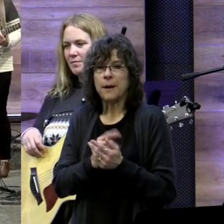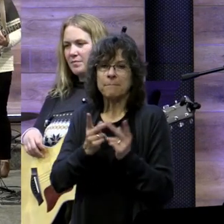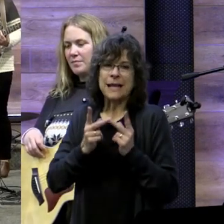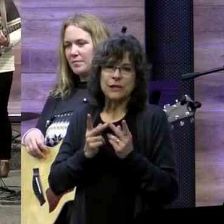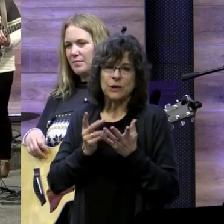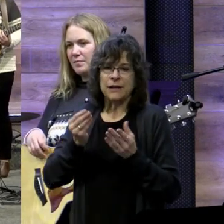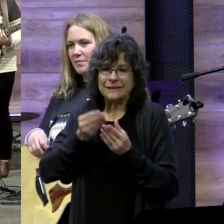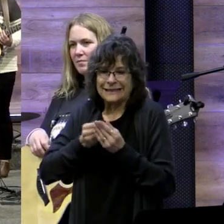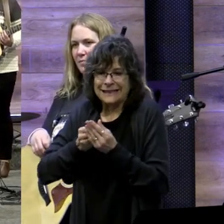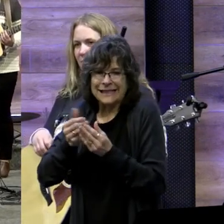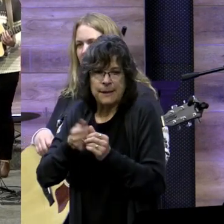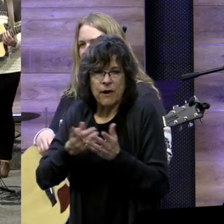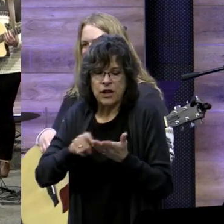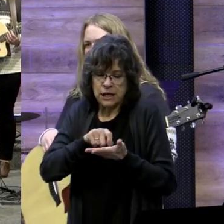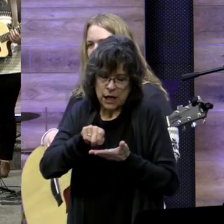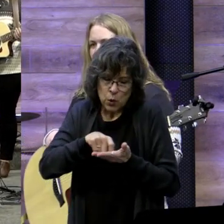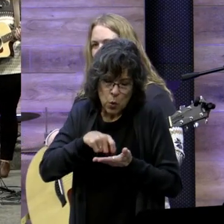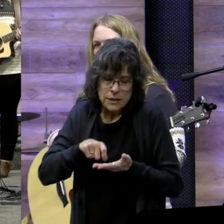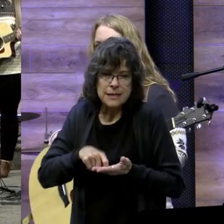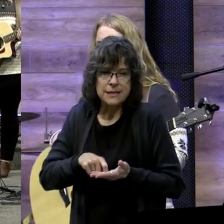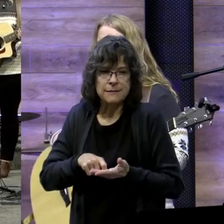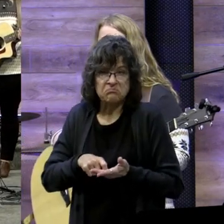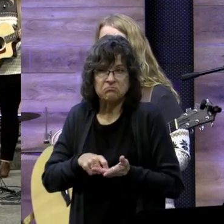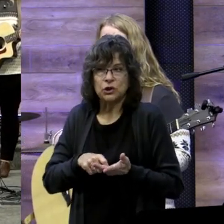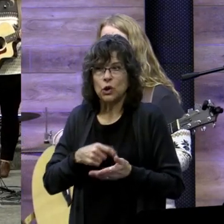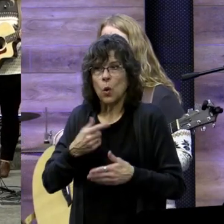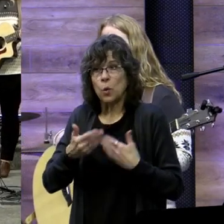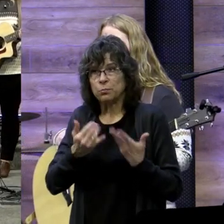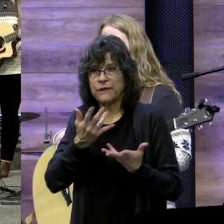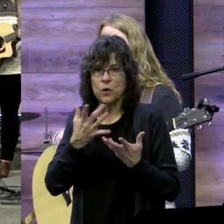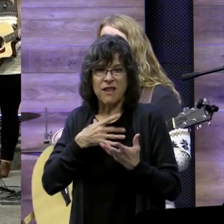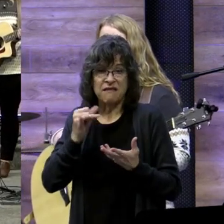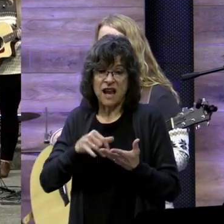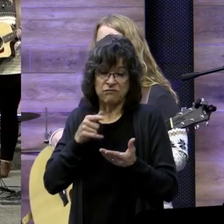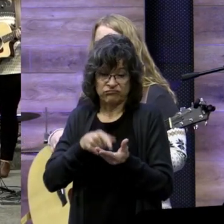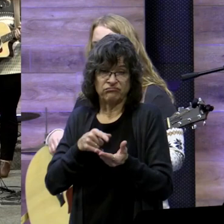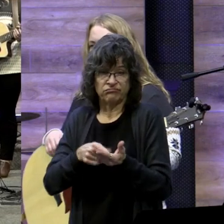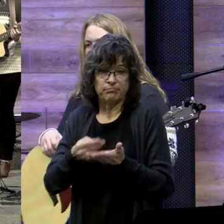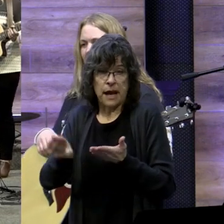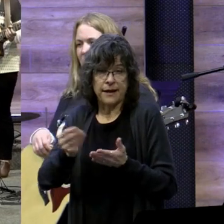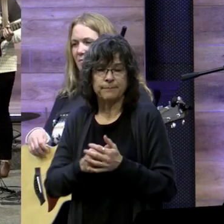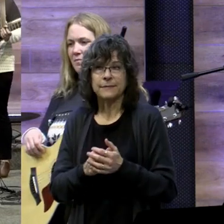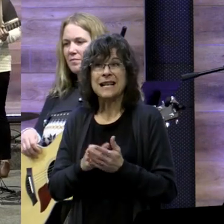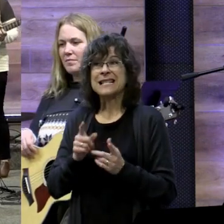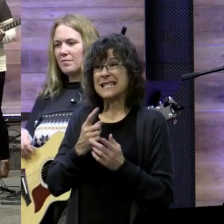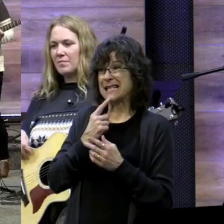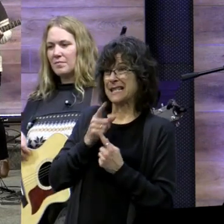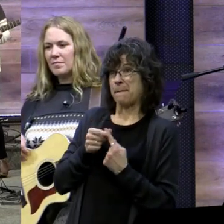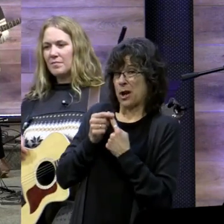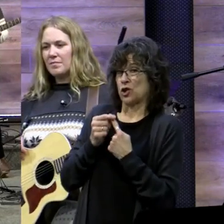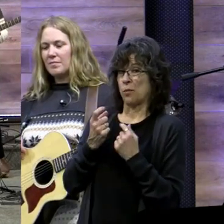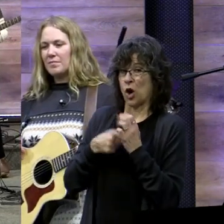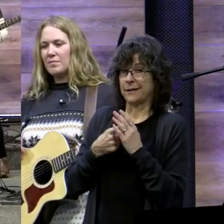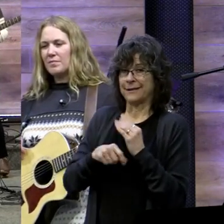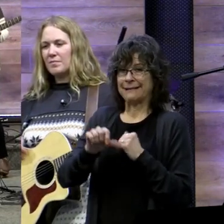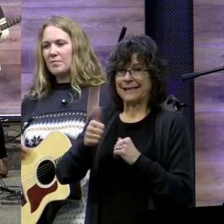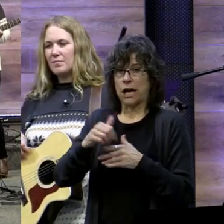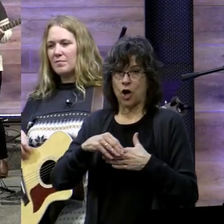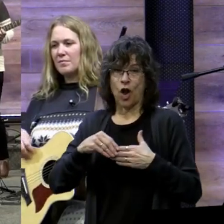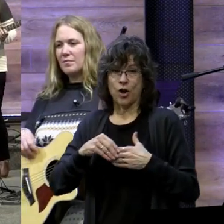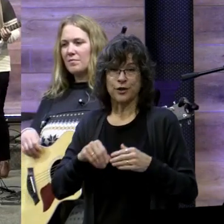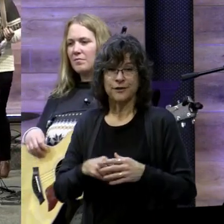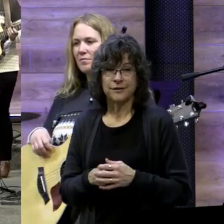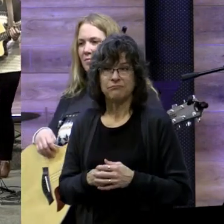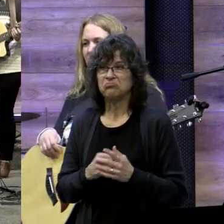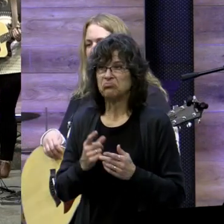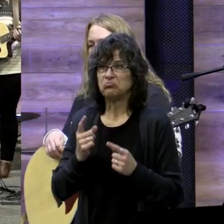keep everything and take notes as we go through this course. And the special price of $10 we have, you can order that